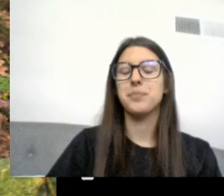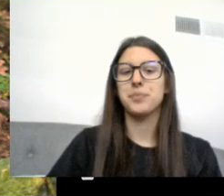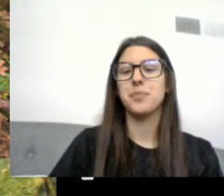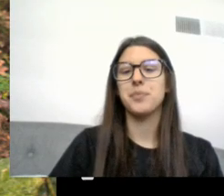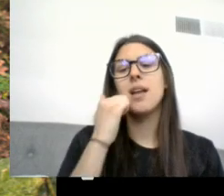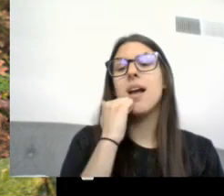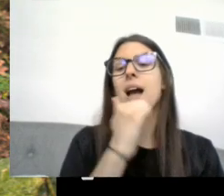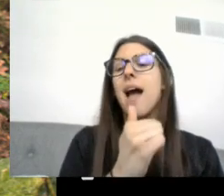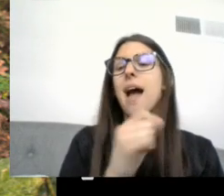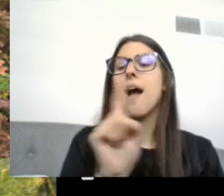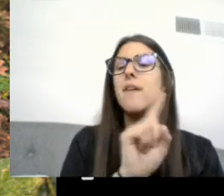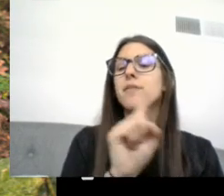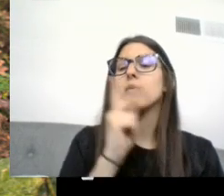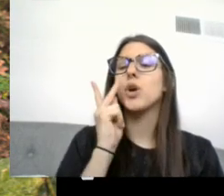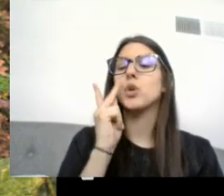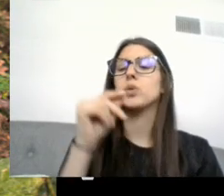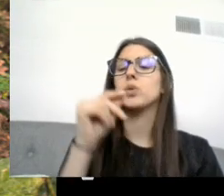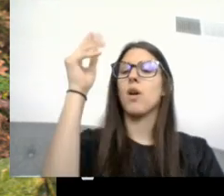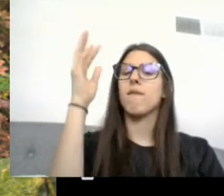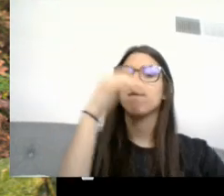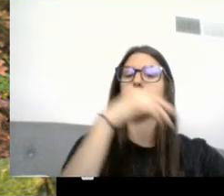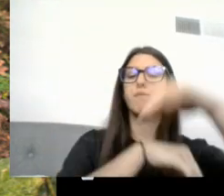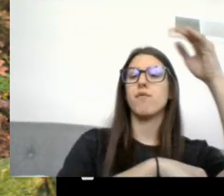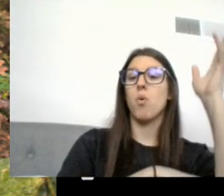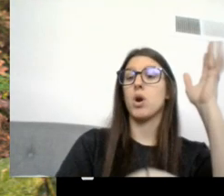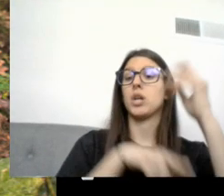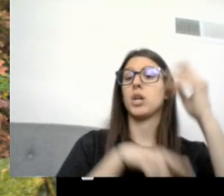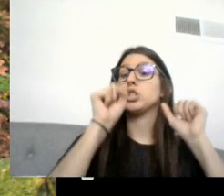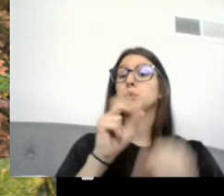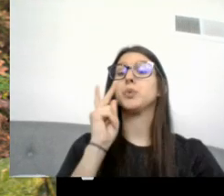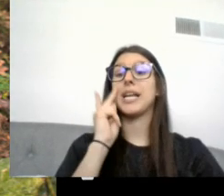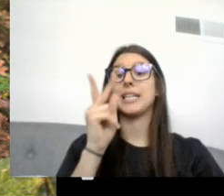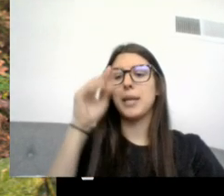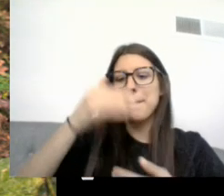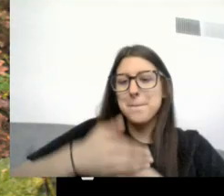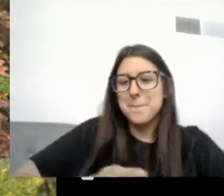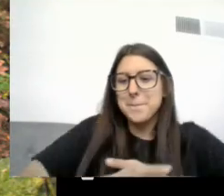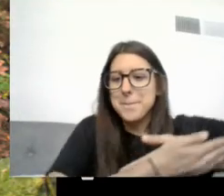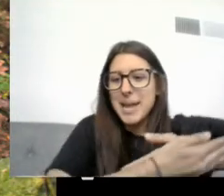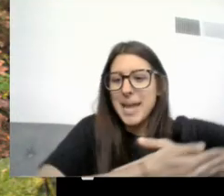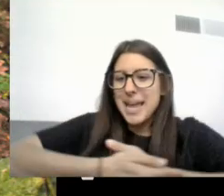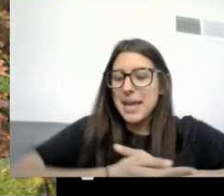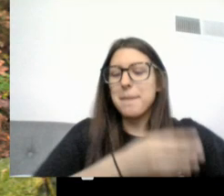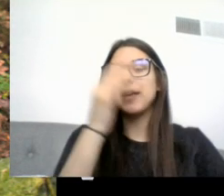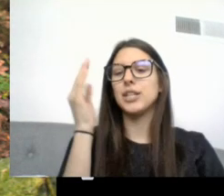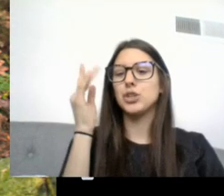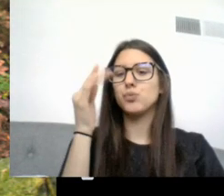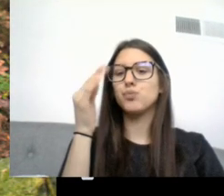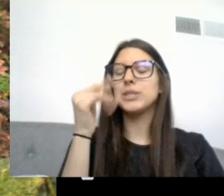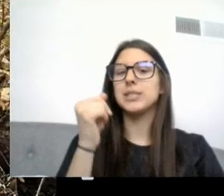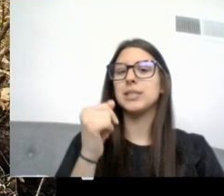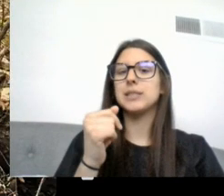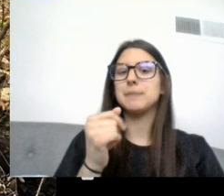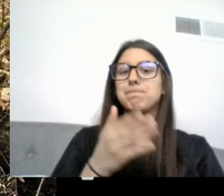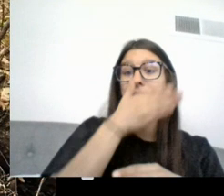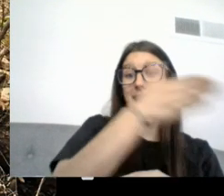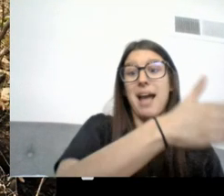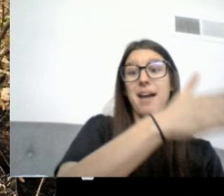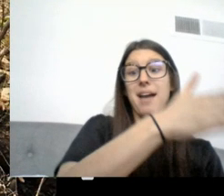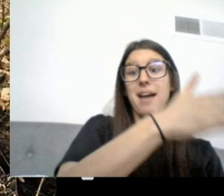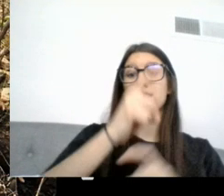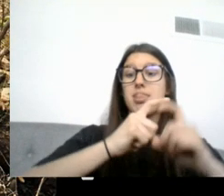in forests, we can find baby versions of big trees. When the big trees get old and fall